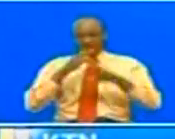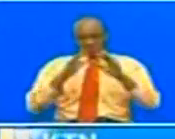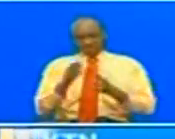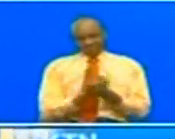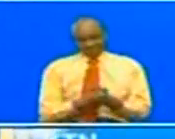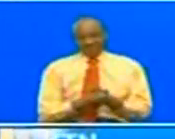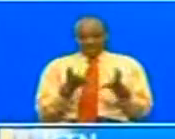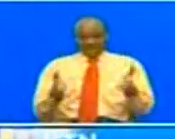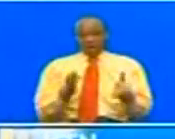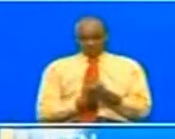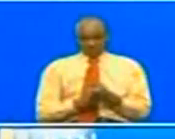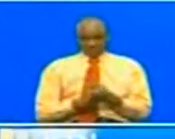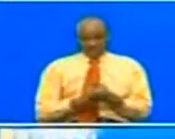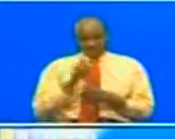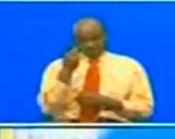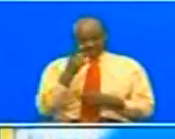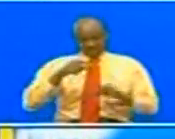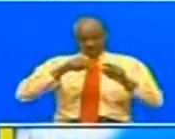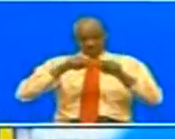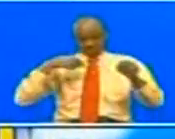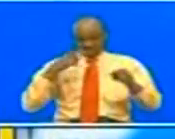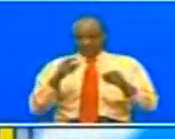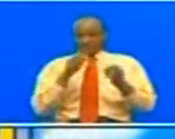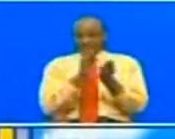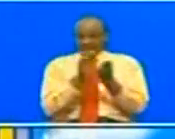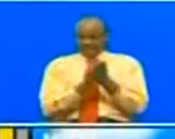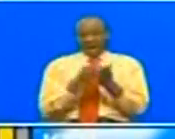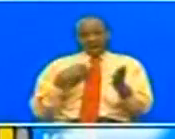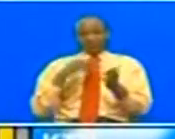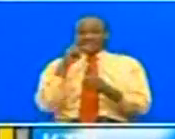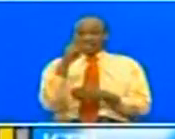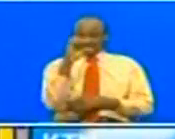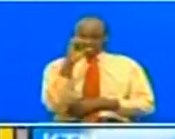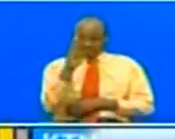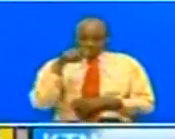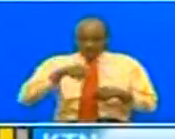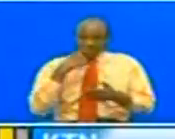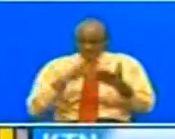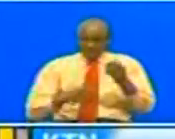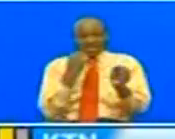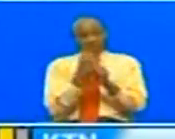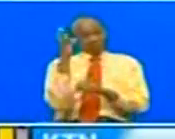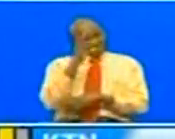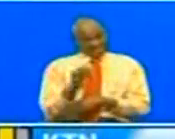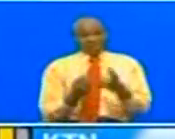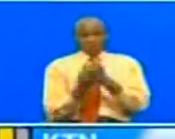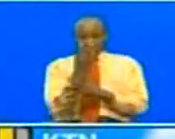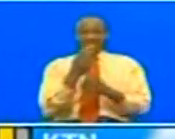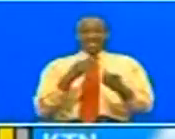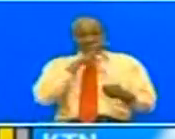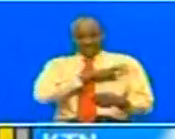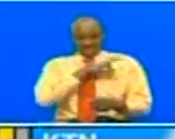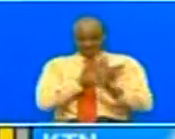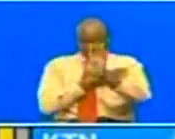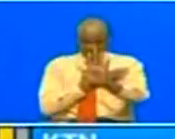Well, moving on, first quarter banking results continue to trickle in, with Kenya Commercial Bank today announcing 12% growth in net